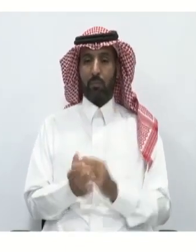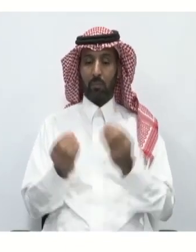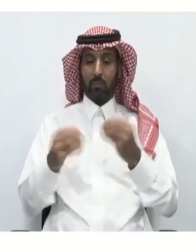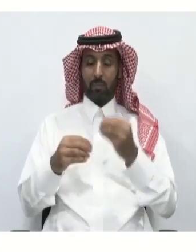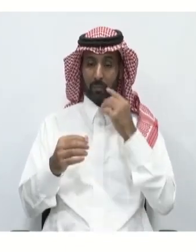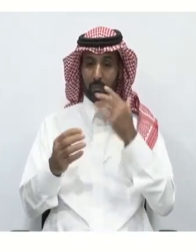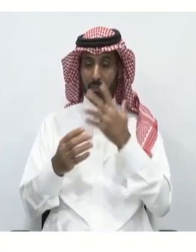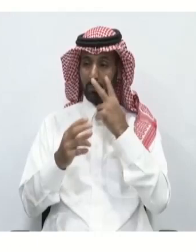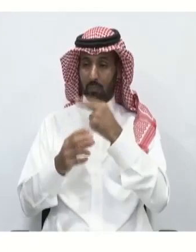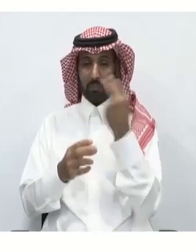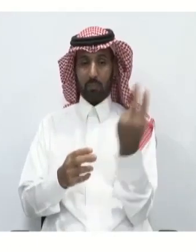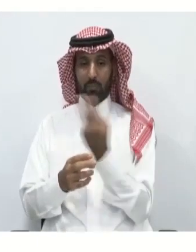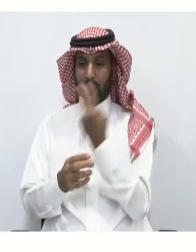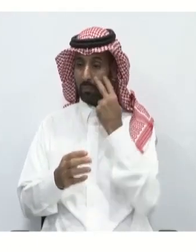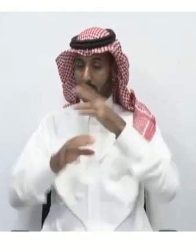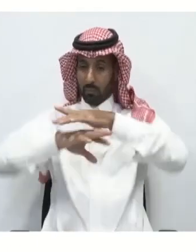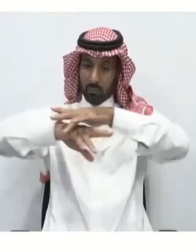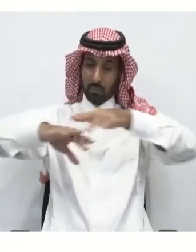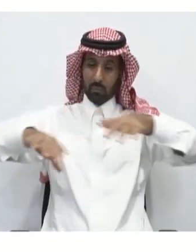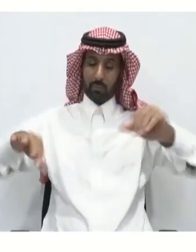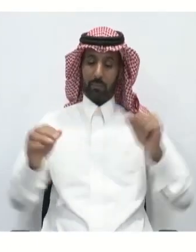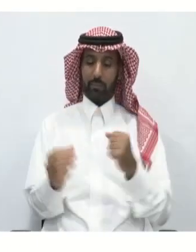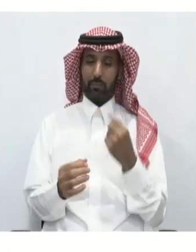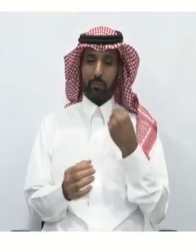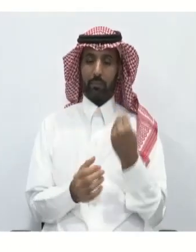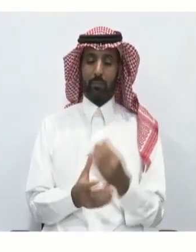more impressive views of the ocean.